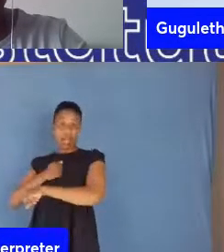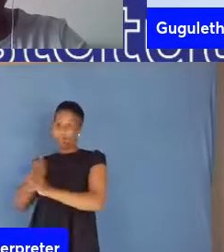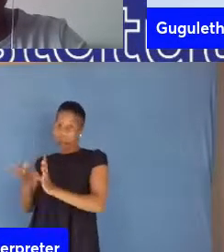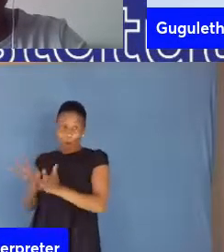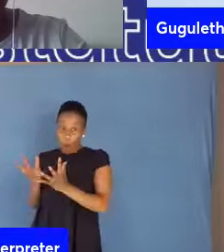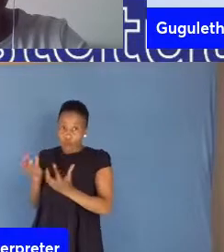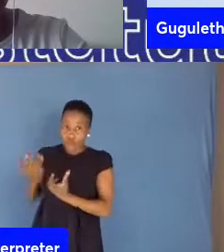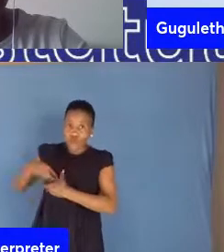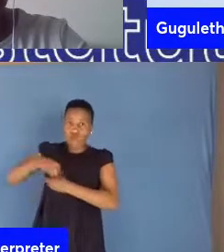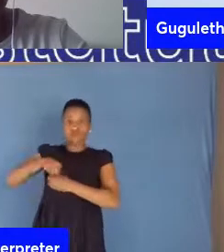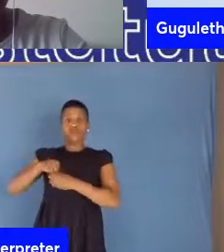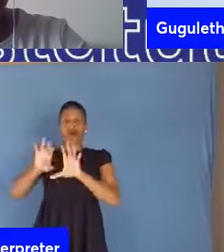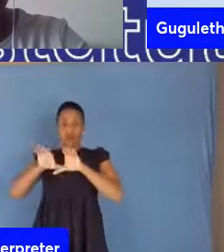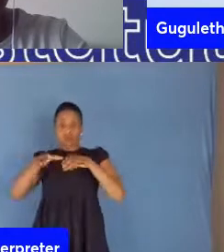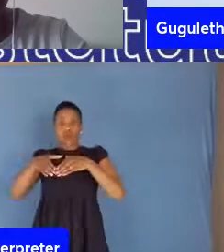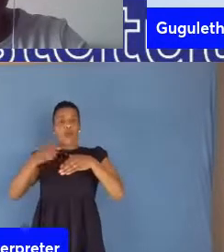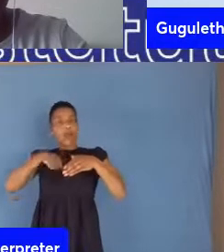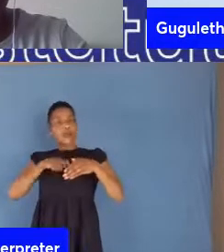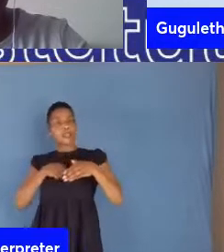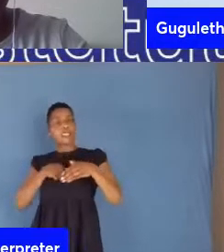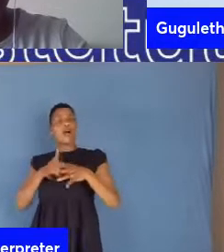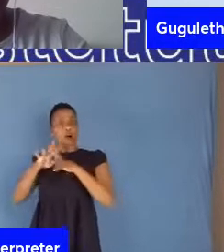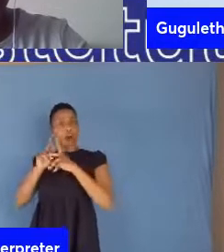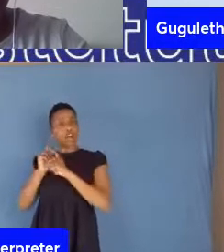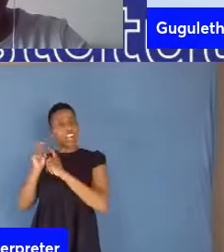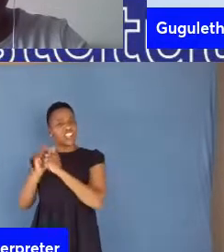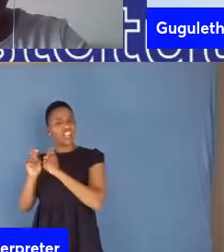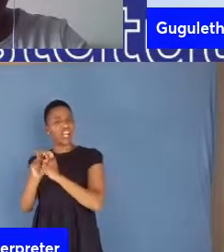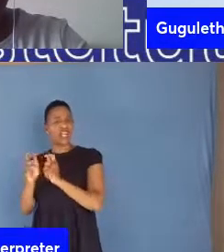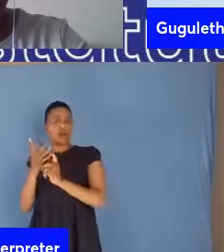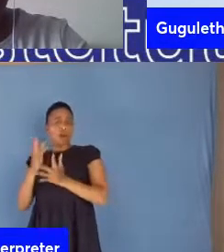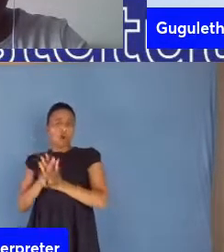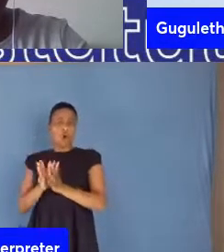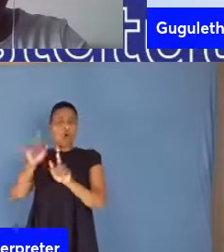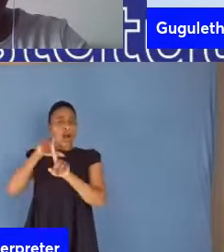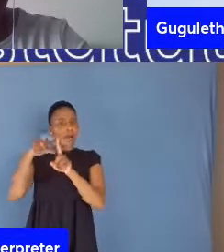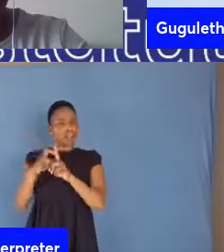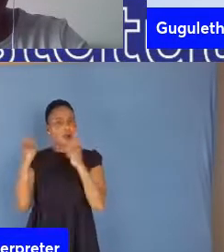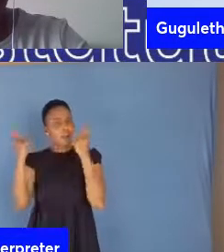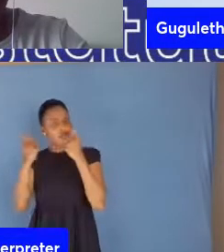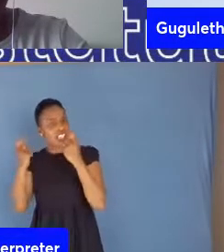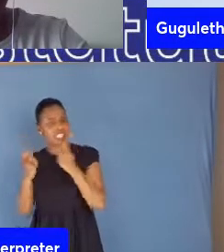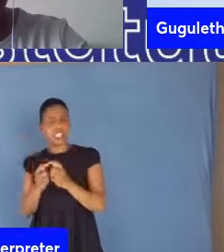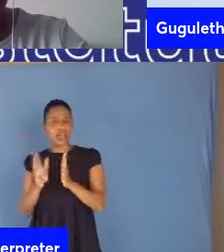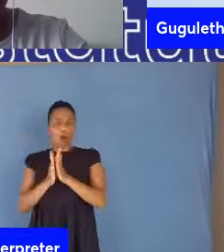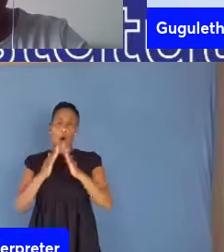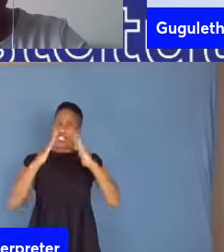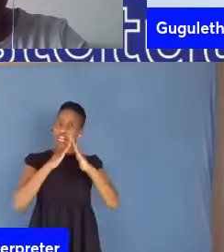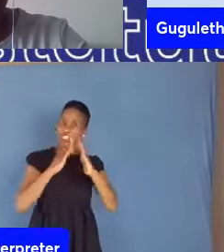in our traditional cultural feast or a sontoing in our church. But it's just that as